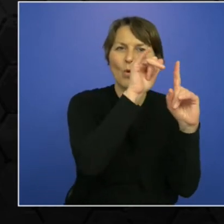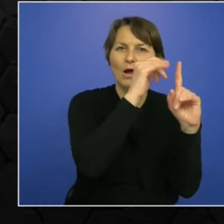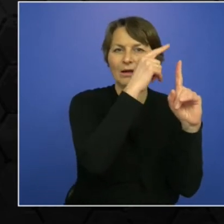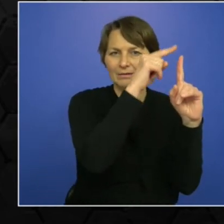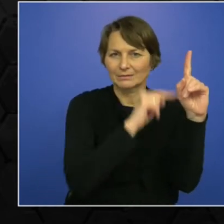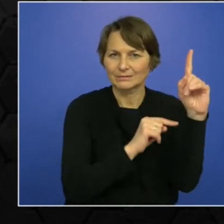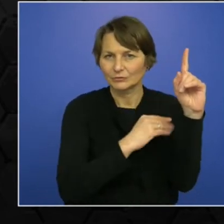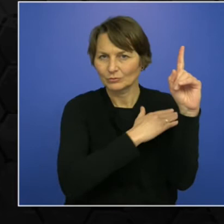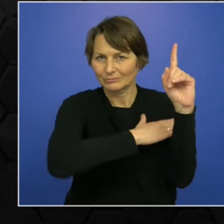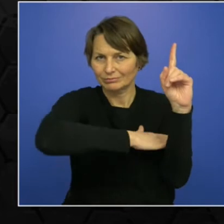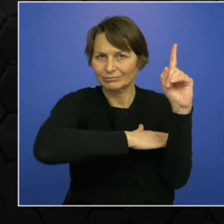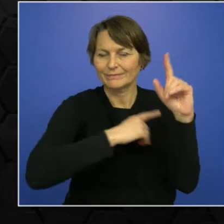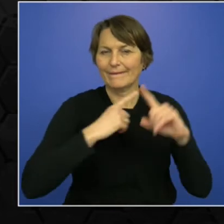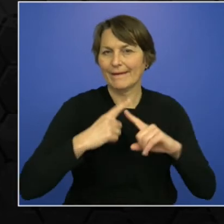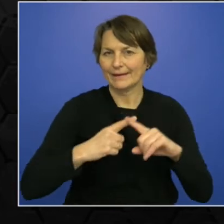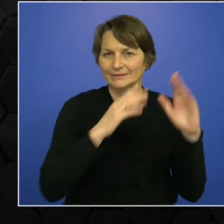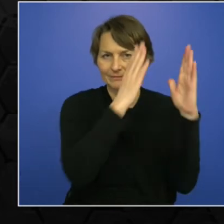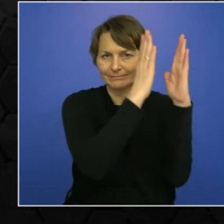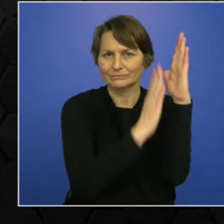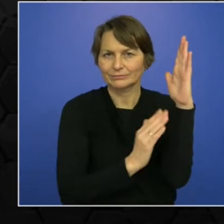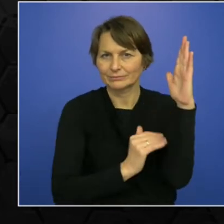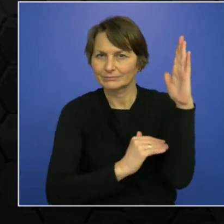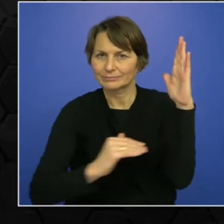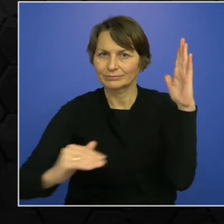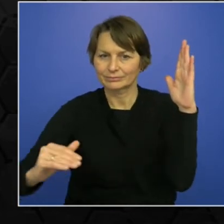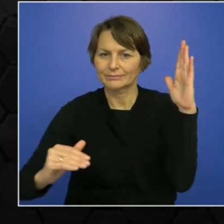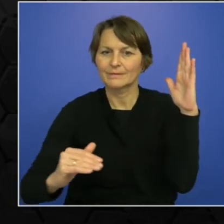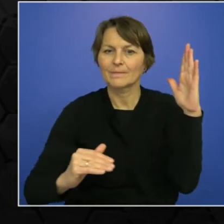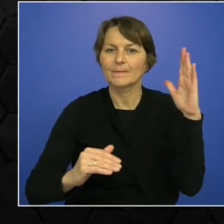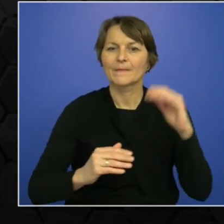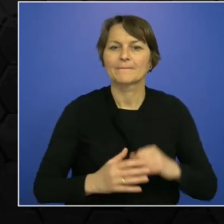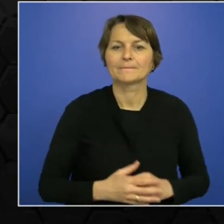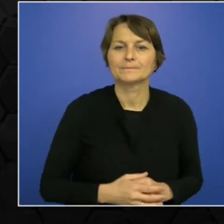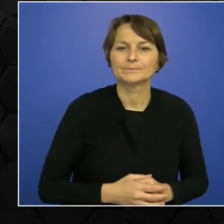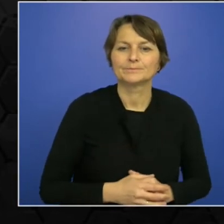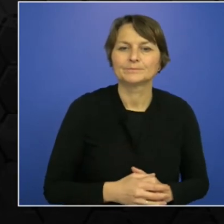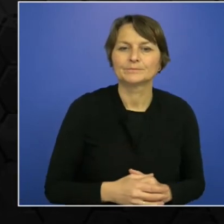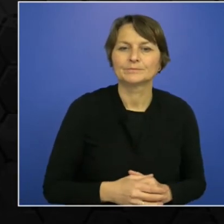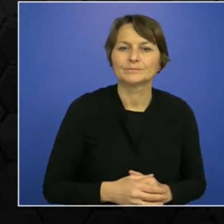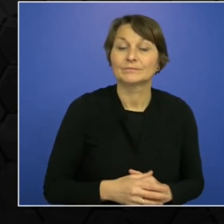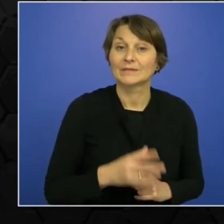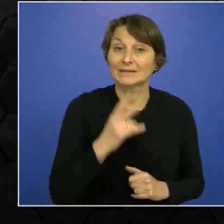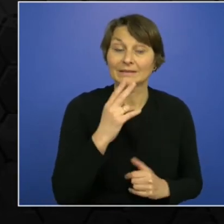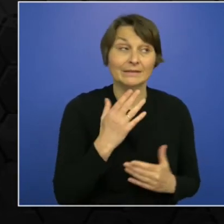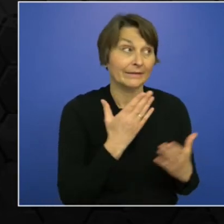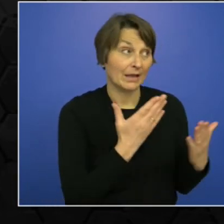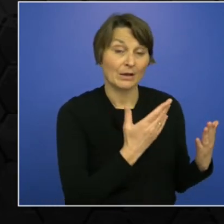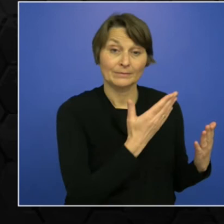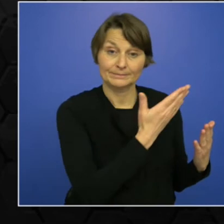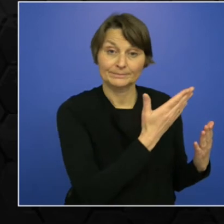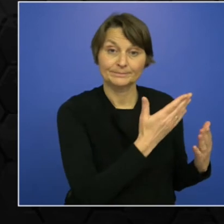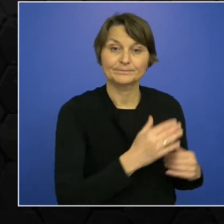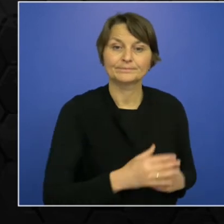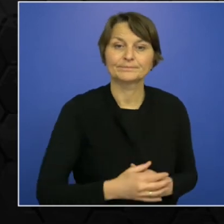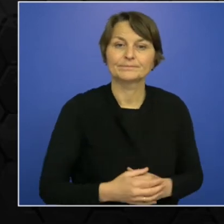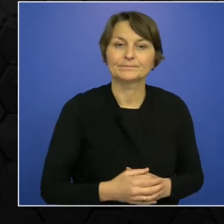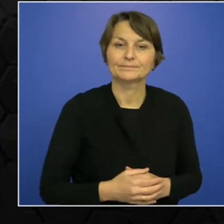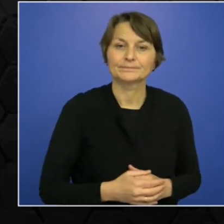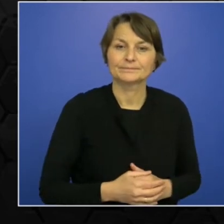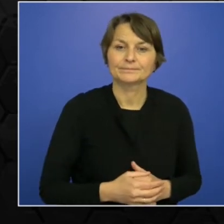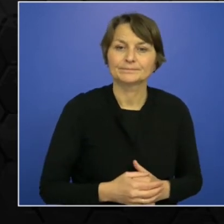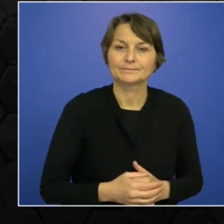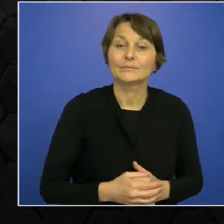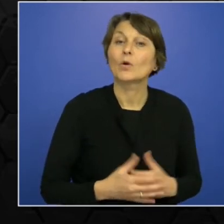here. And with now walking, it will look very different from something like sitting,